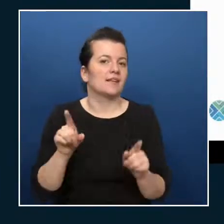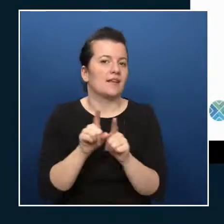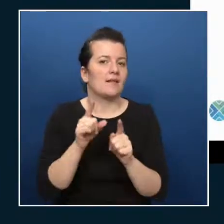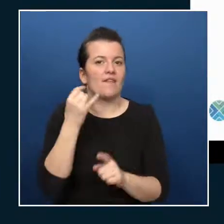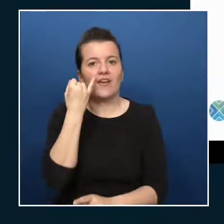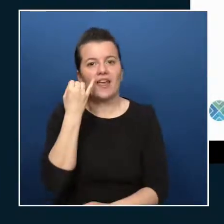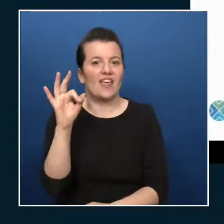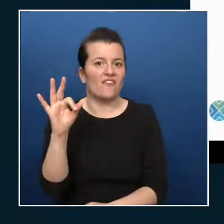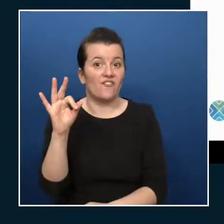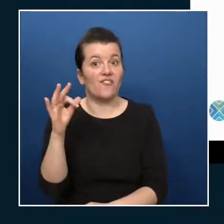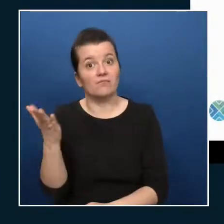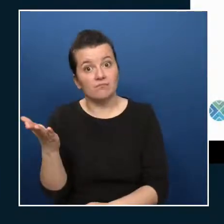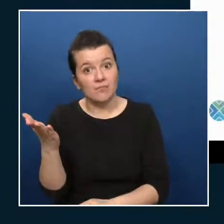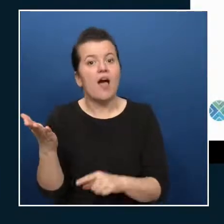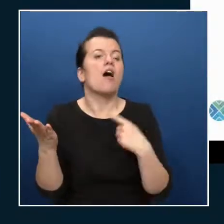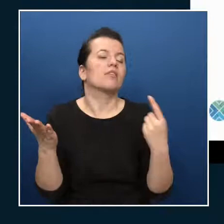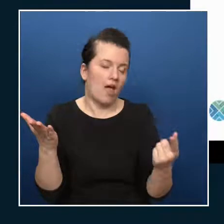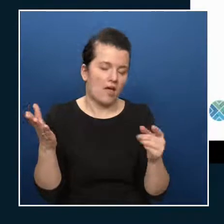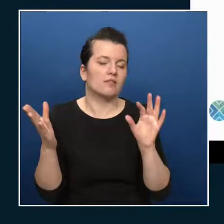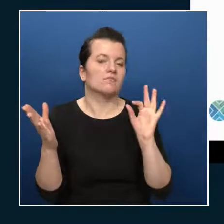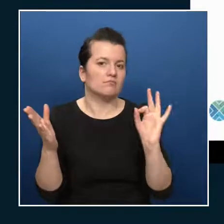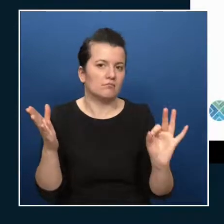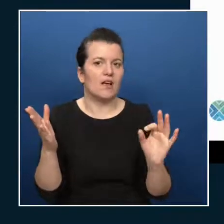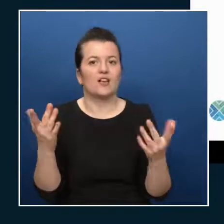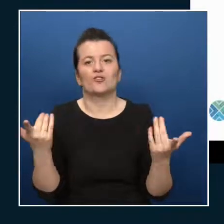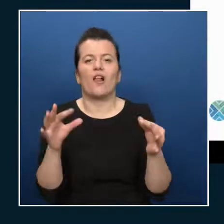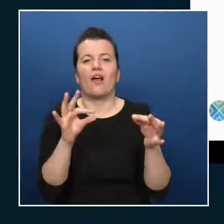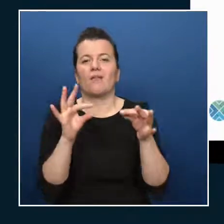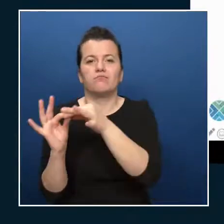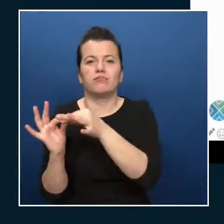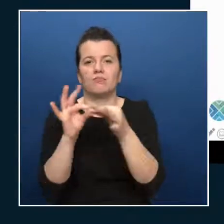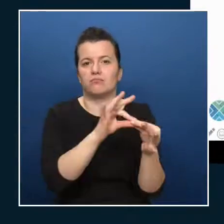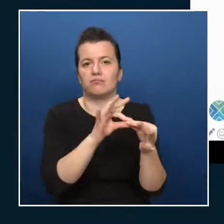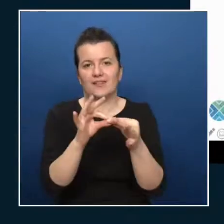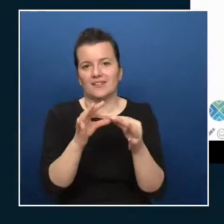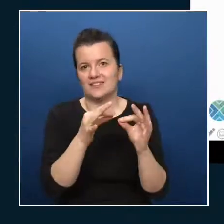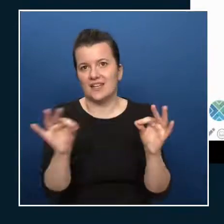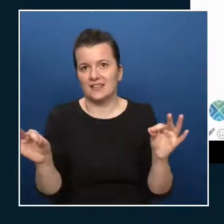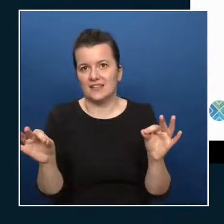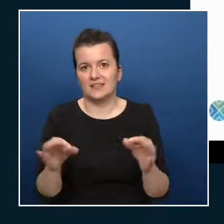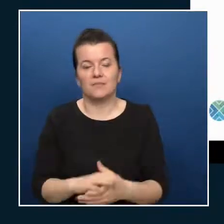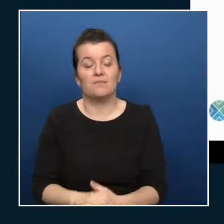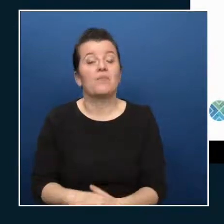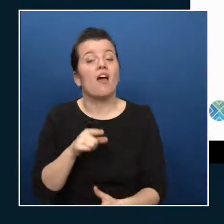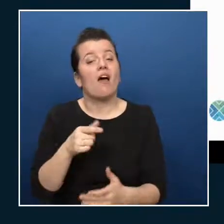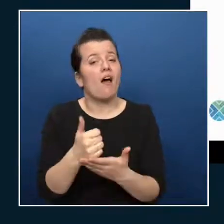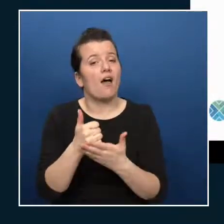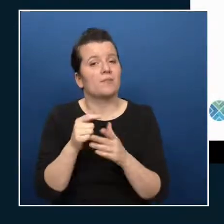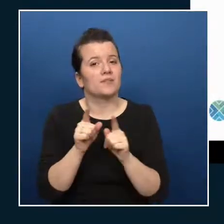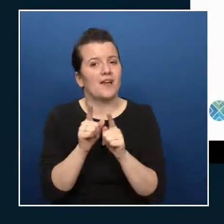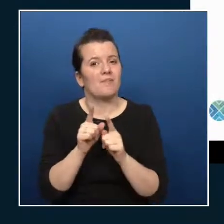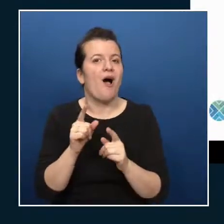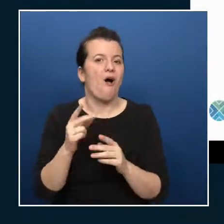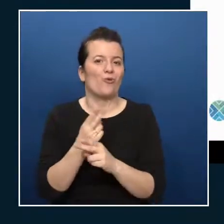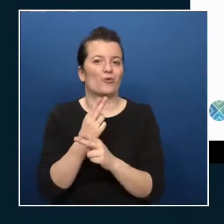that, to keep your organization secure and optimize the user experience.